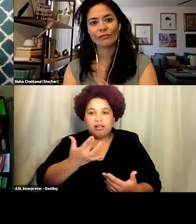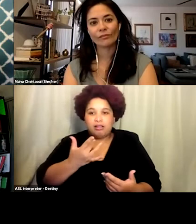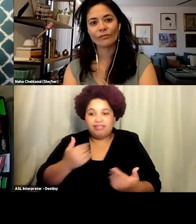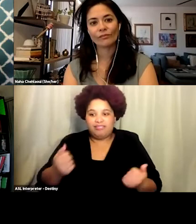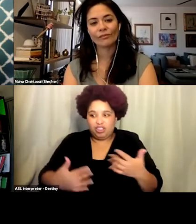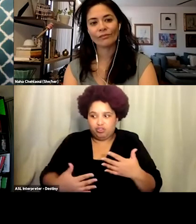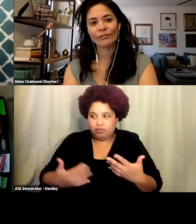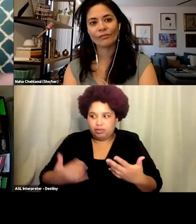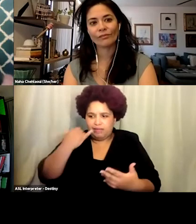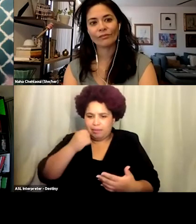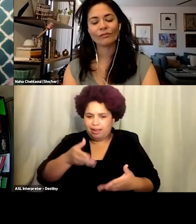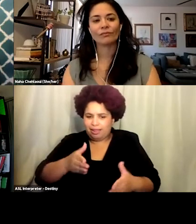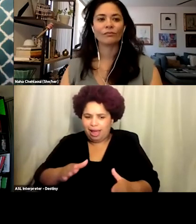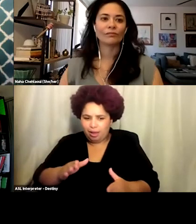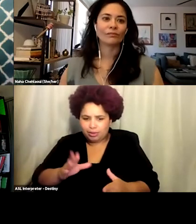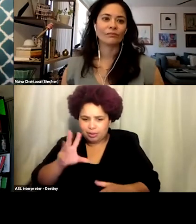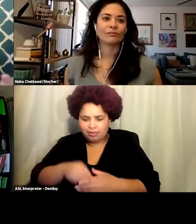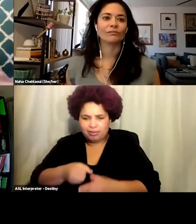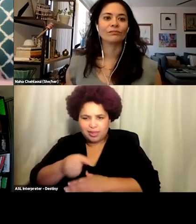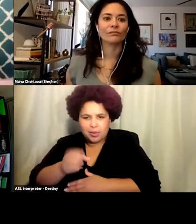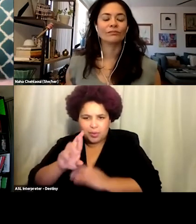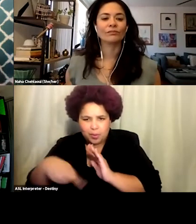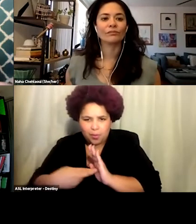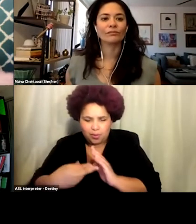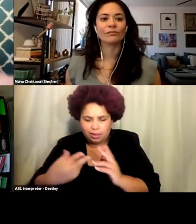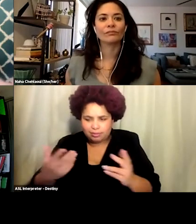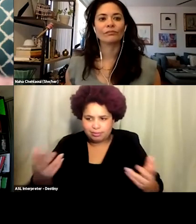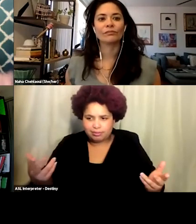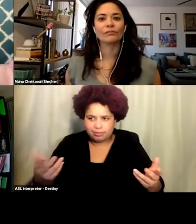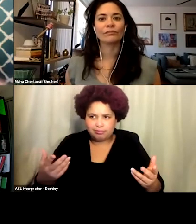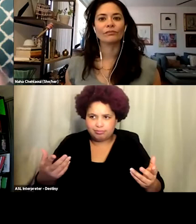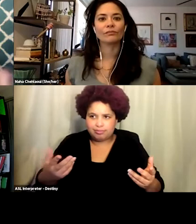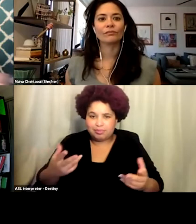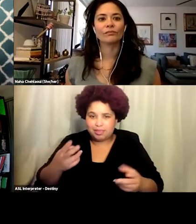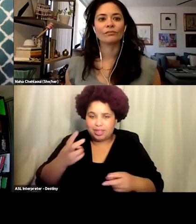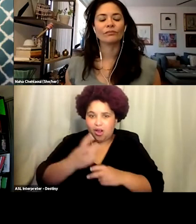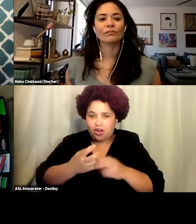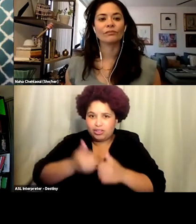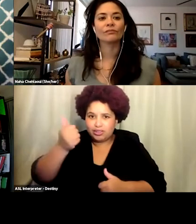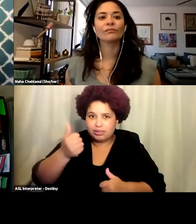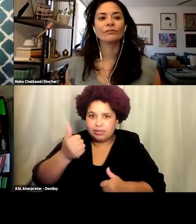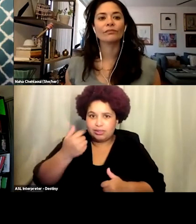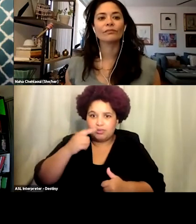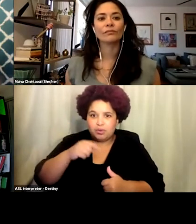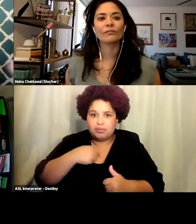of like, if I'm not allowed to play those kind of roles, then, you know, it's just going to make it harder and harder to make a living as a